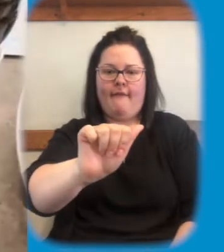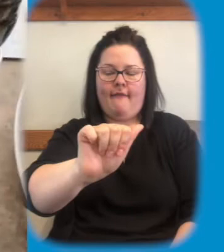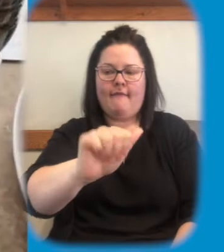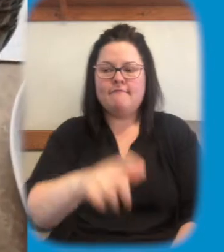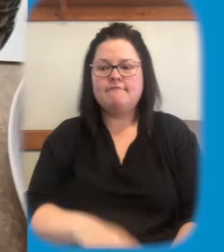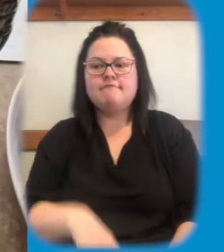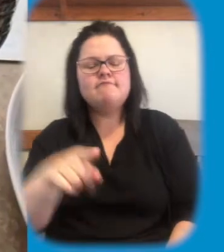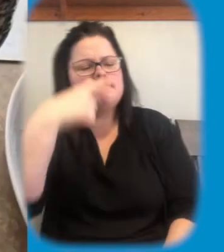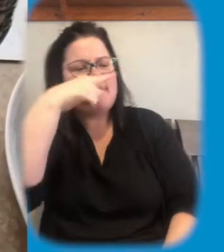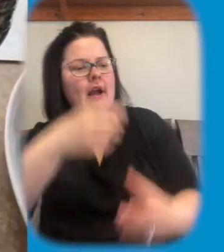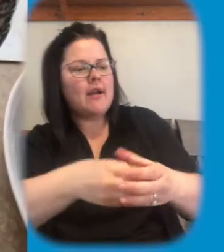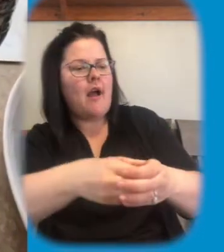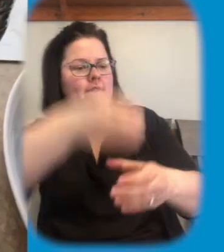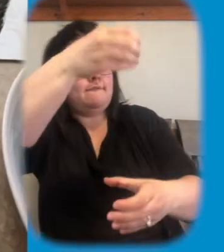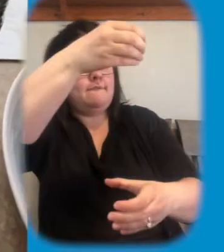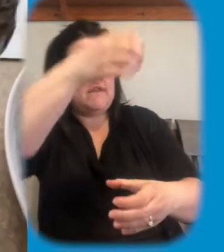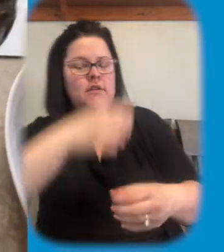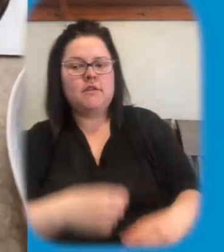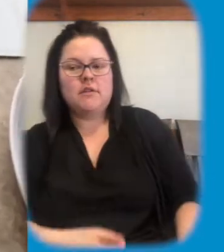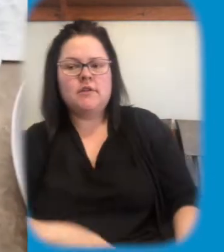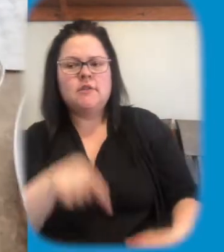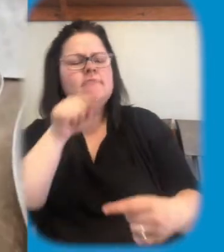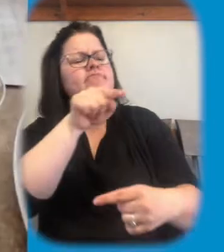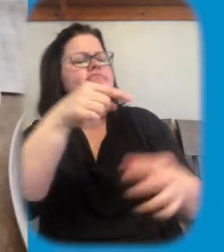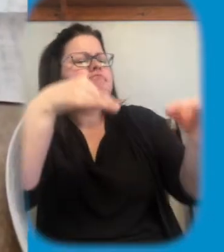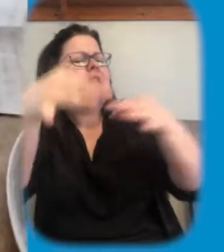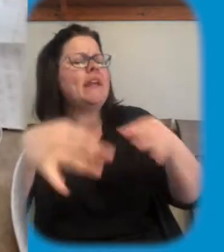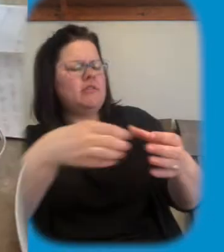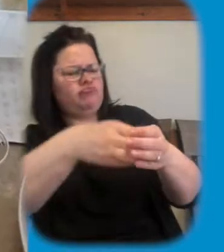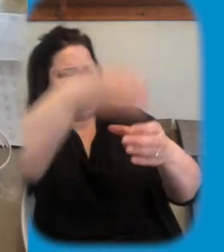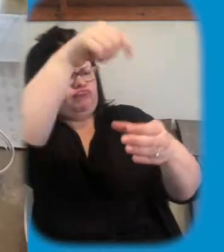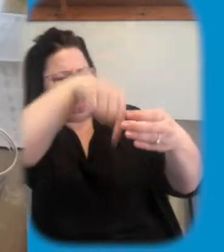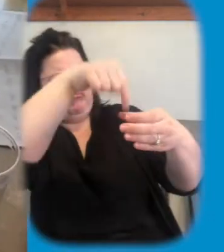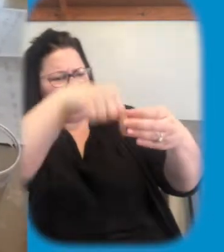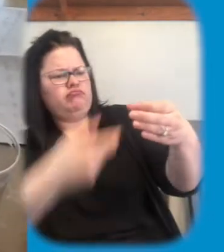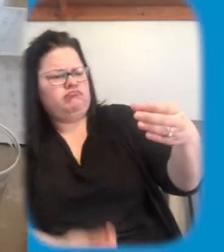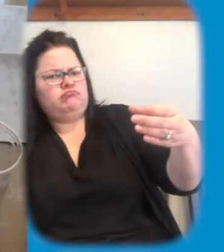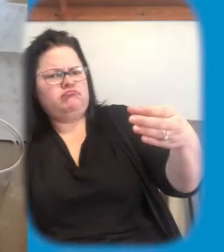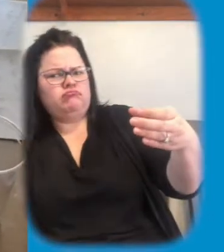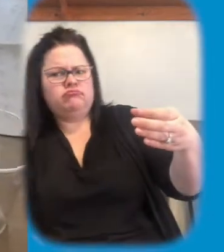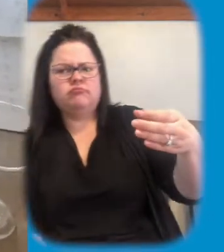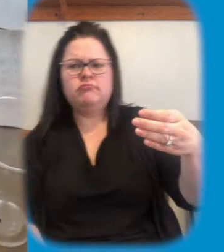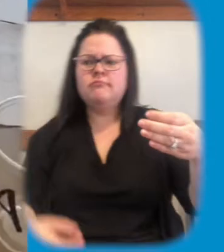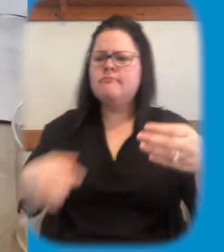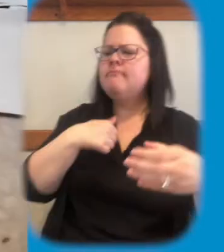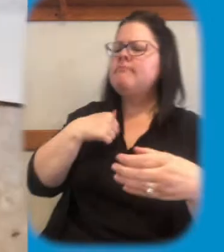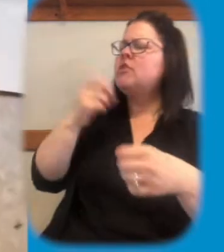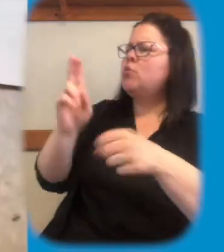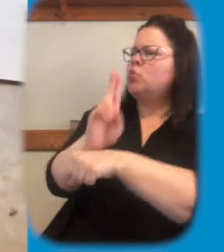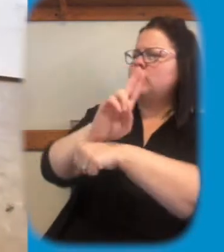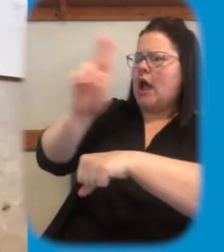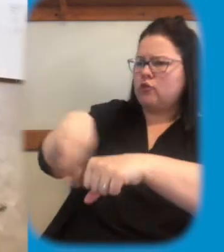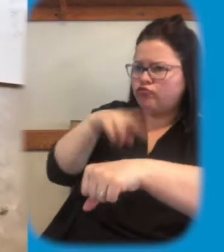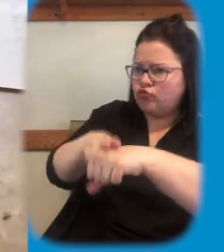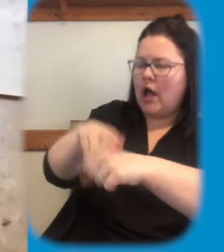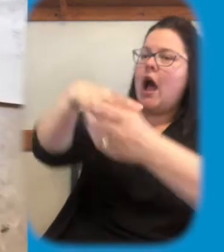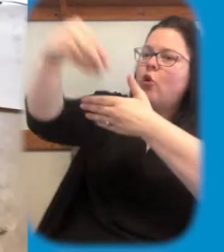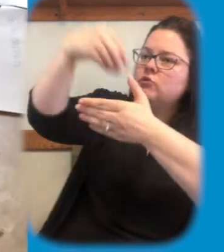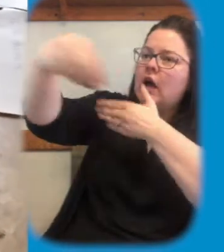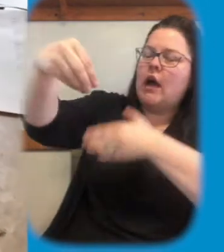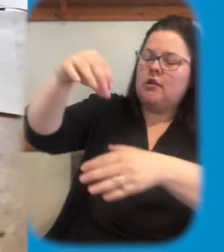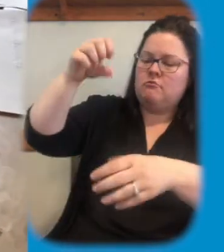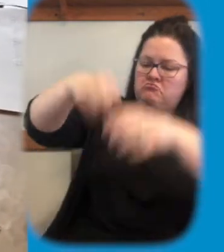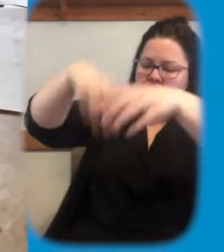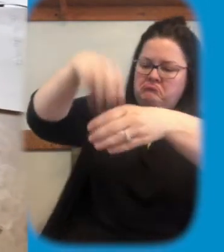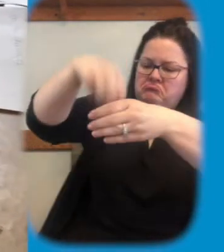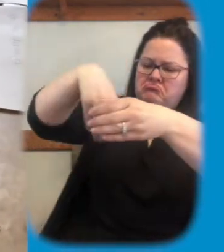Let's lift this out here. And can you tell me about that filter? This is just made out of natural